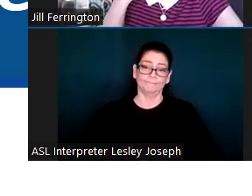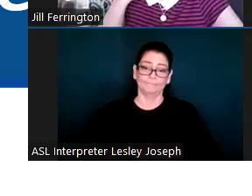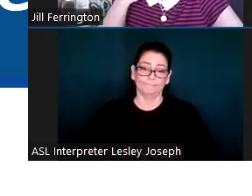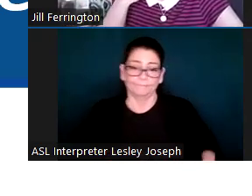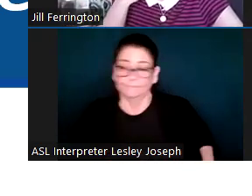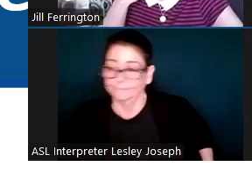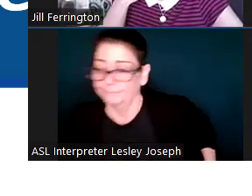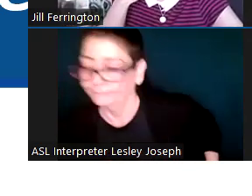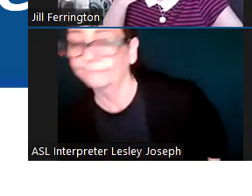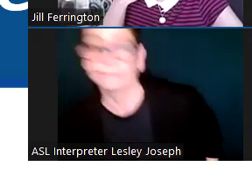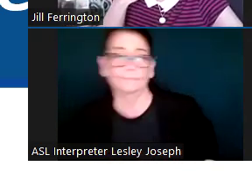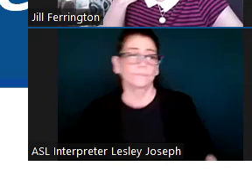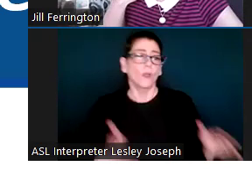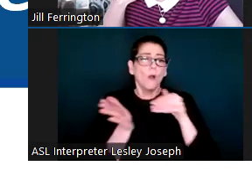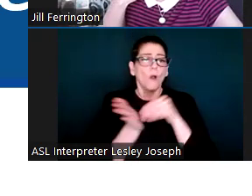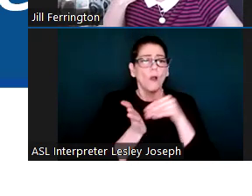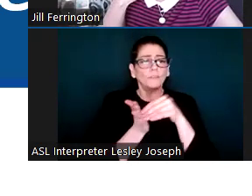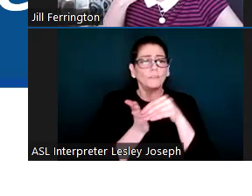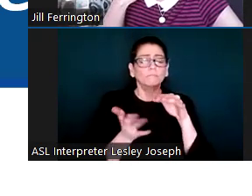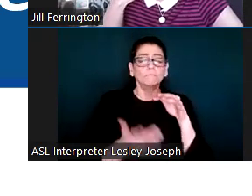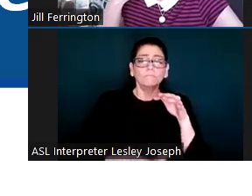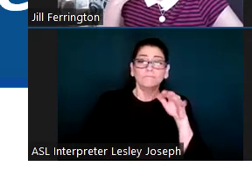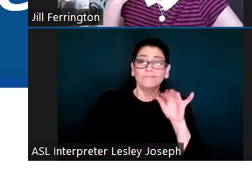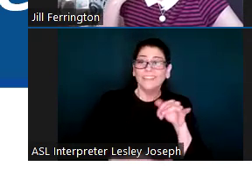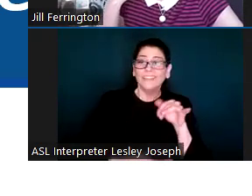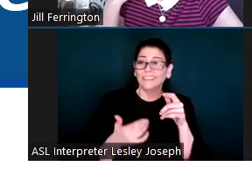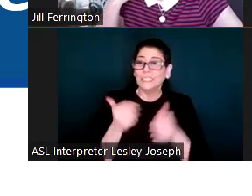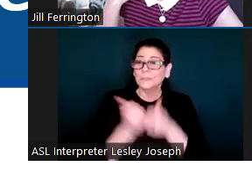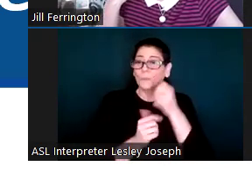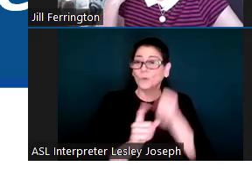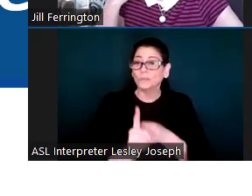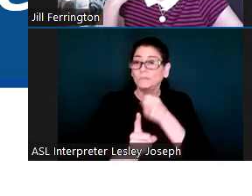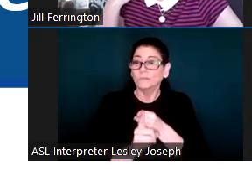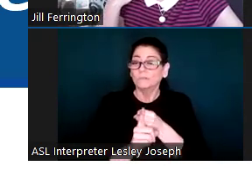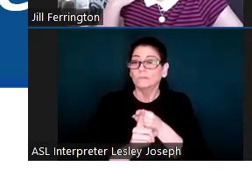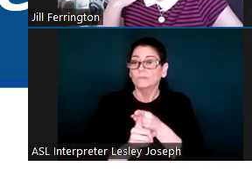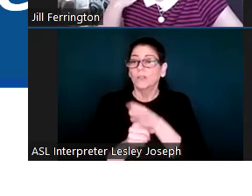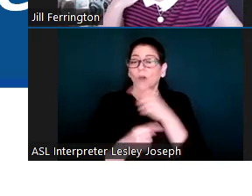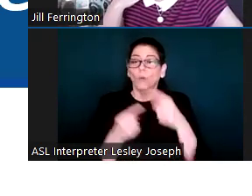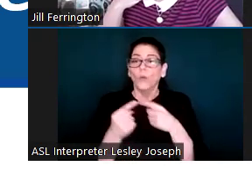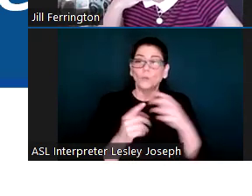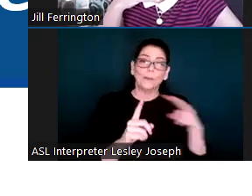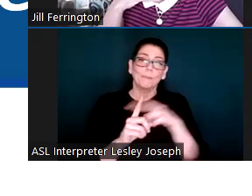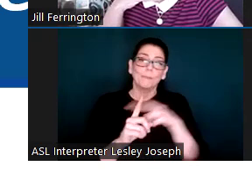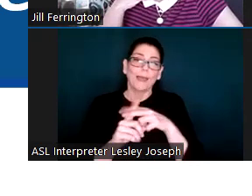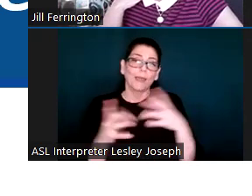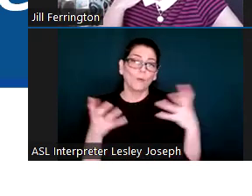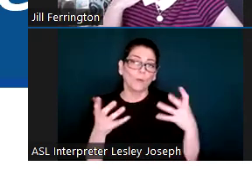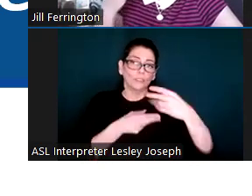that oftentimes is most impactful when we are applying what's termed supported